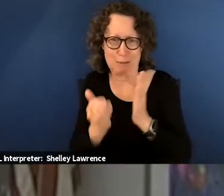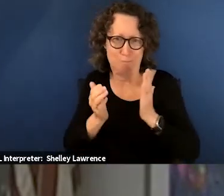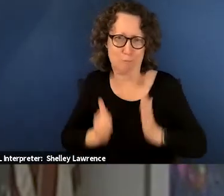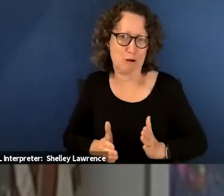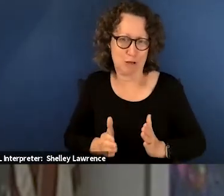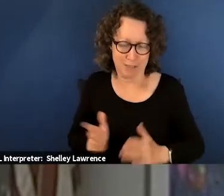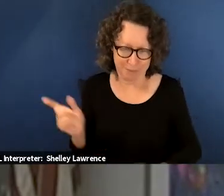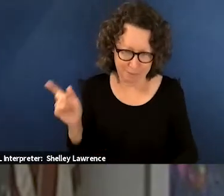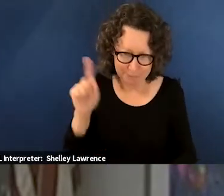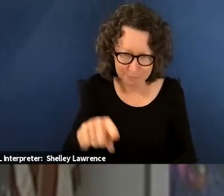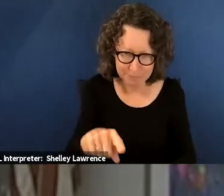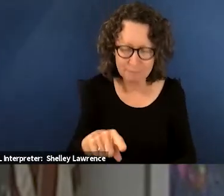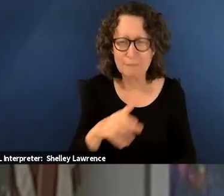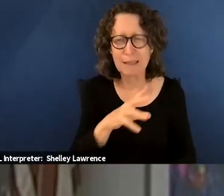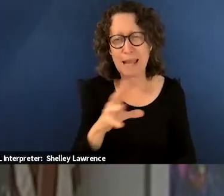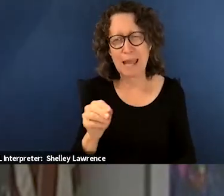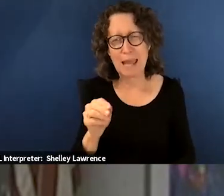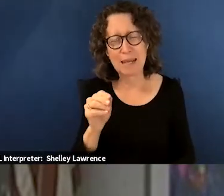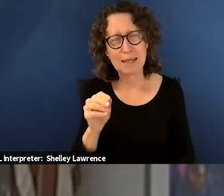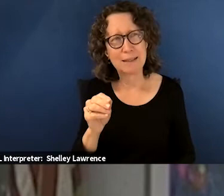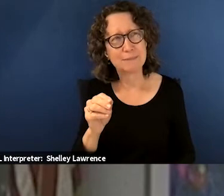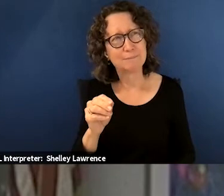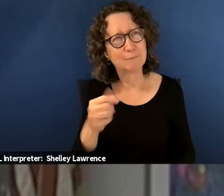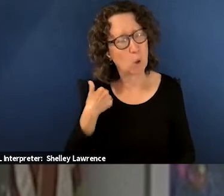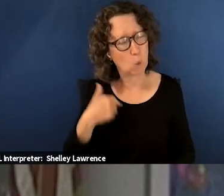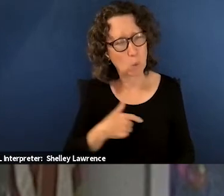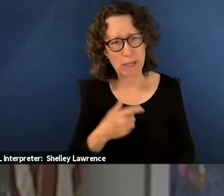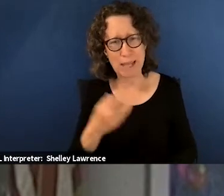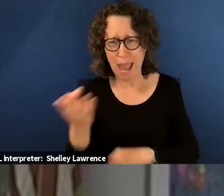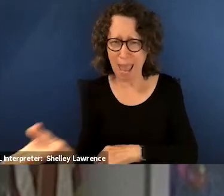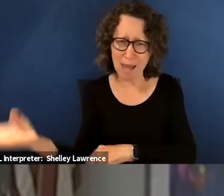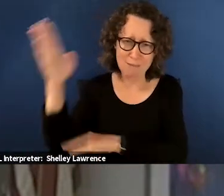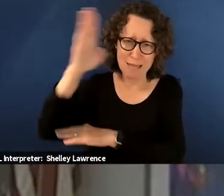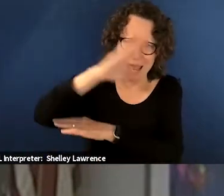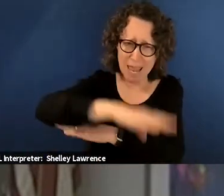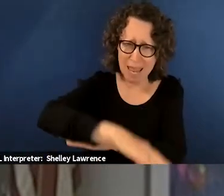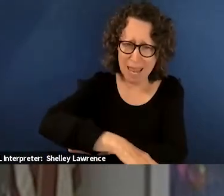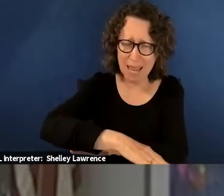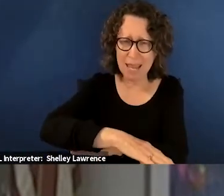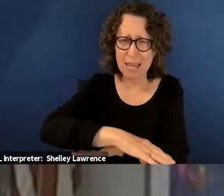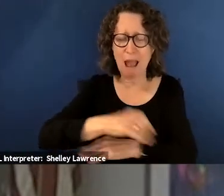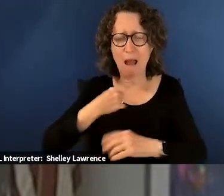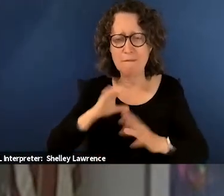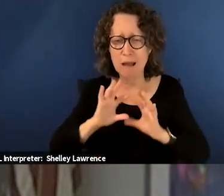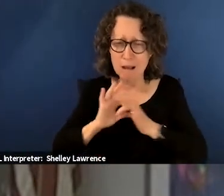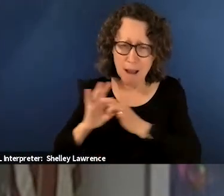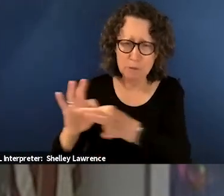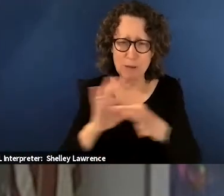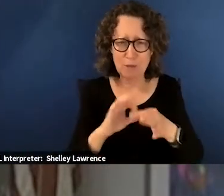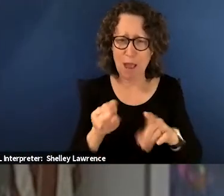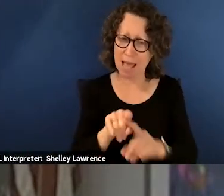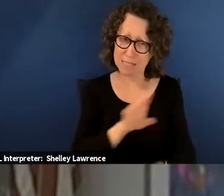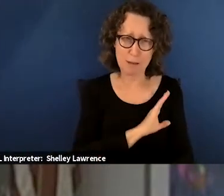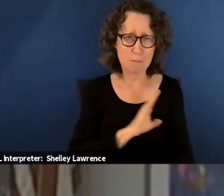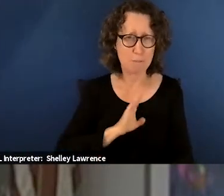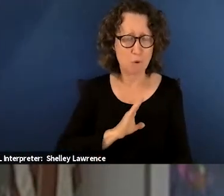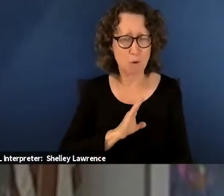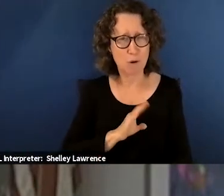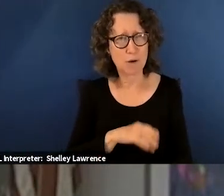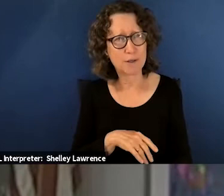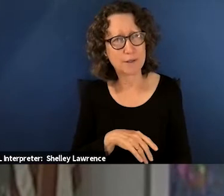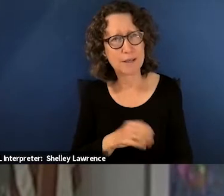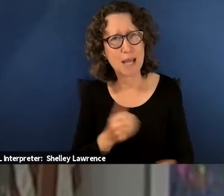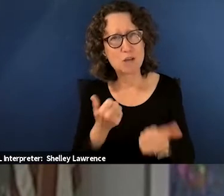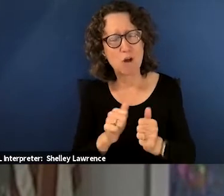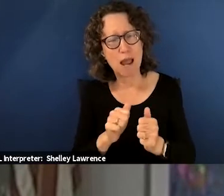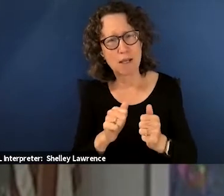expertise. And just, you know, that we spent the day in terms of coming together as a board, trying to